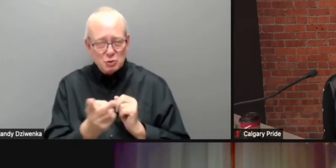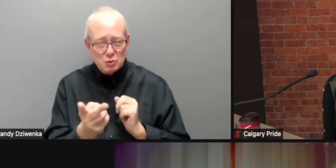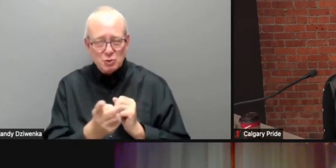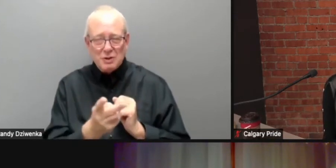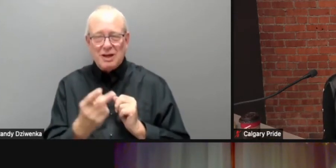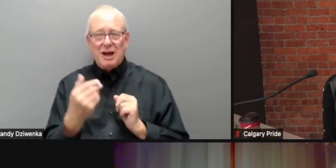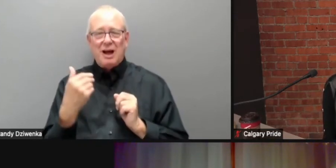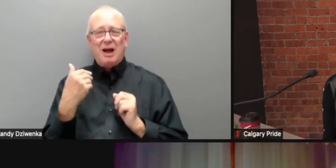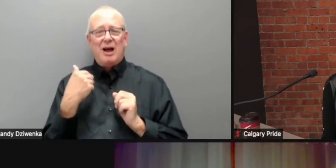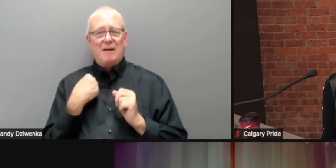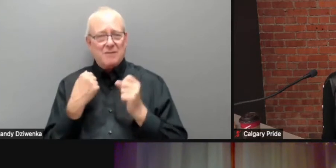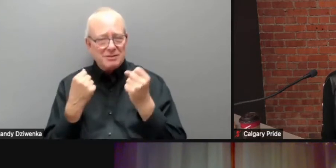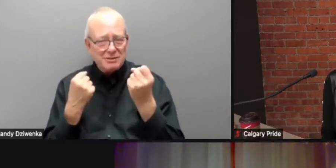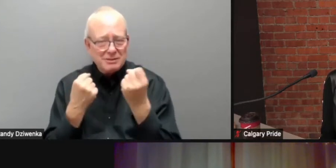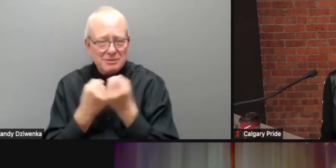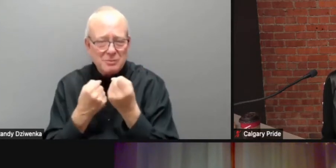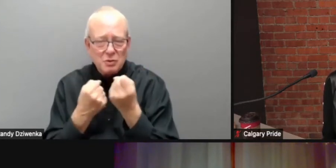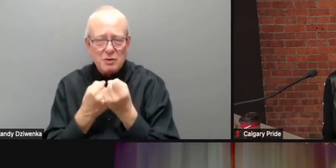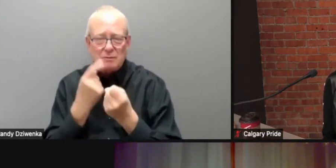been able to find those?